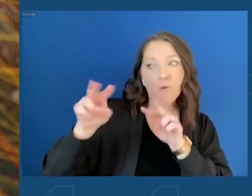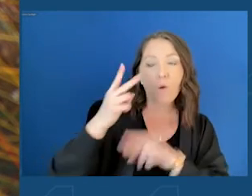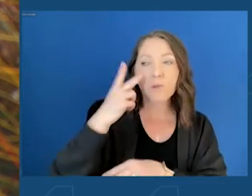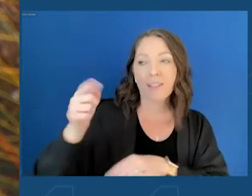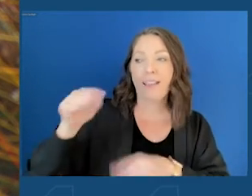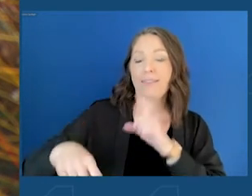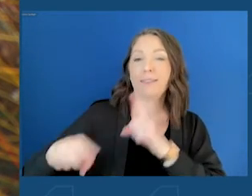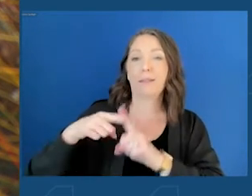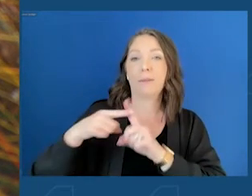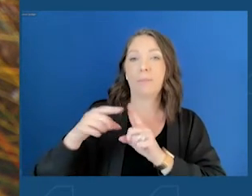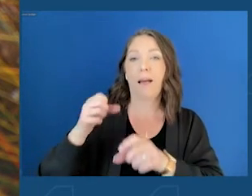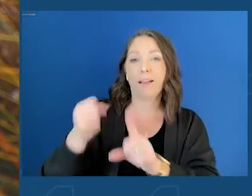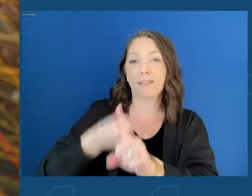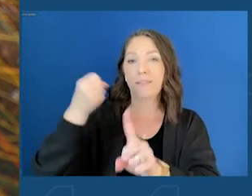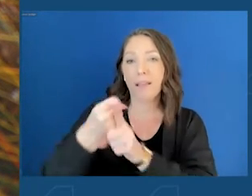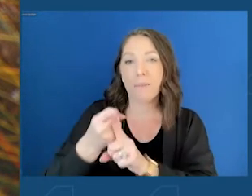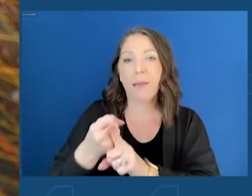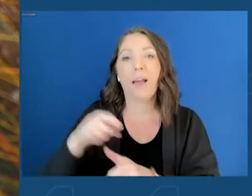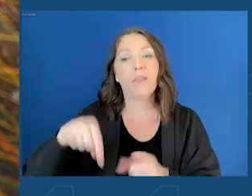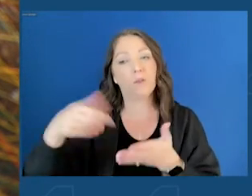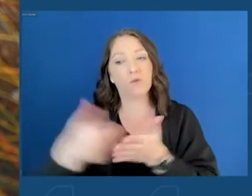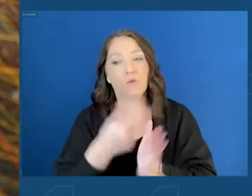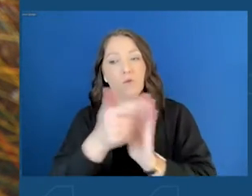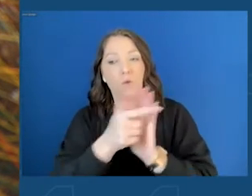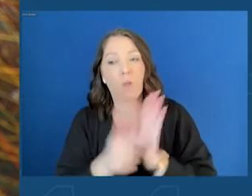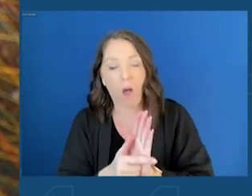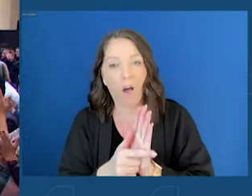law will have for years to come. Thank you all very much.